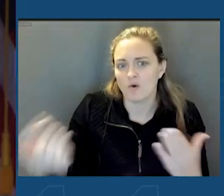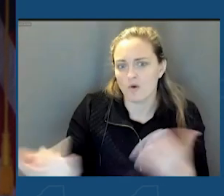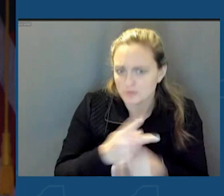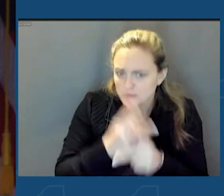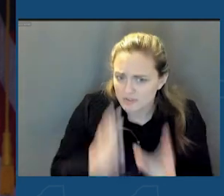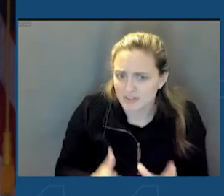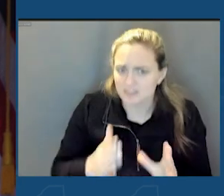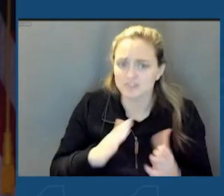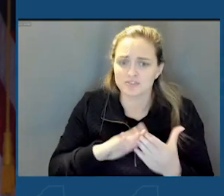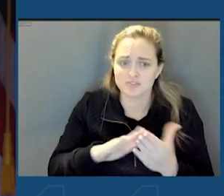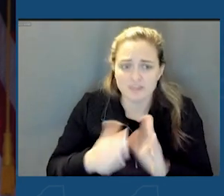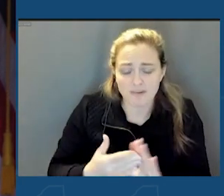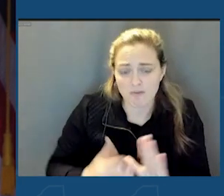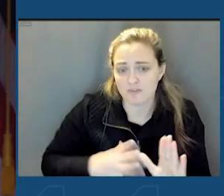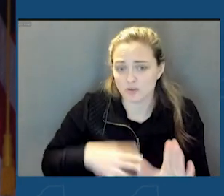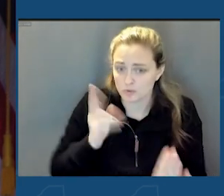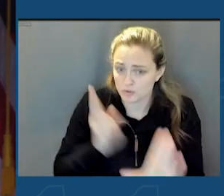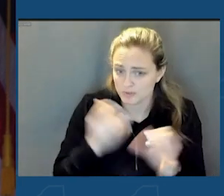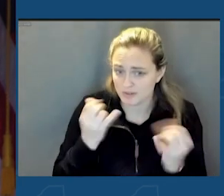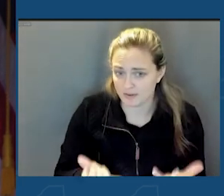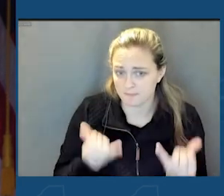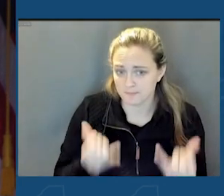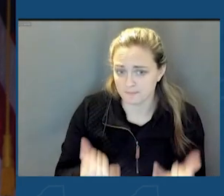town officials who've joined us here today.